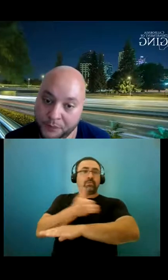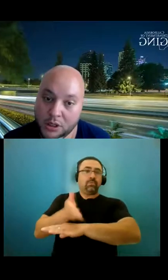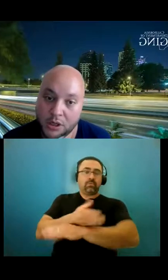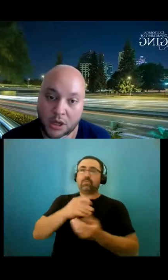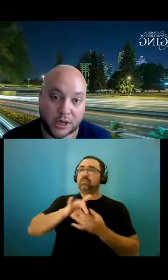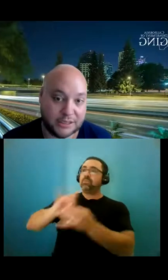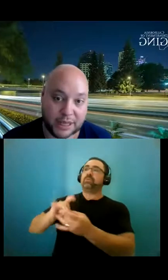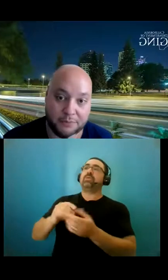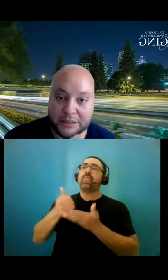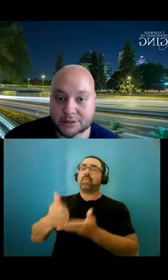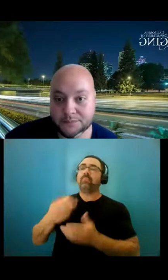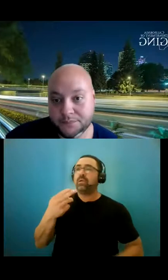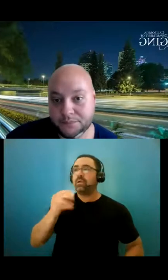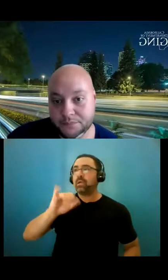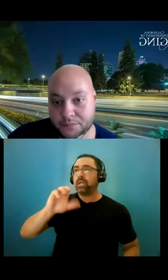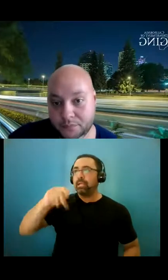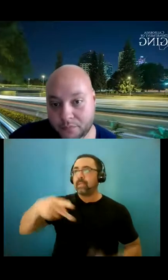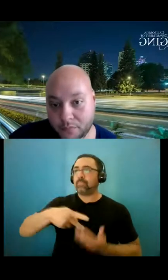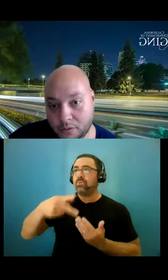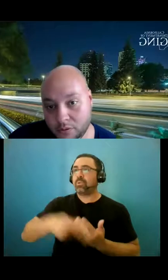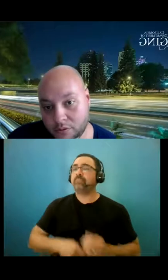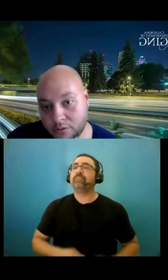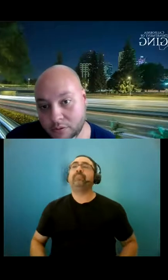program. Next slide, please.